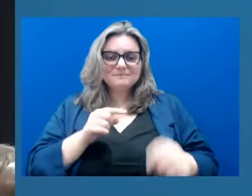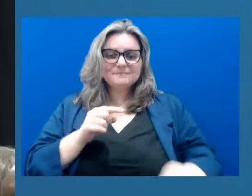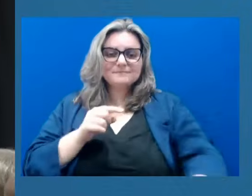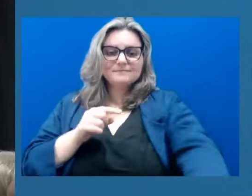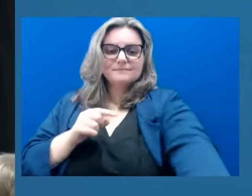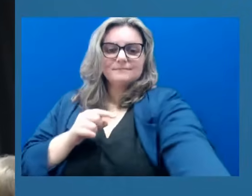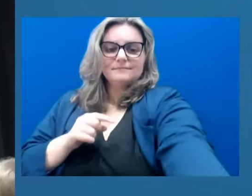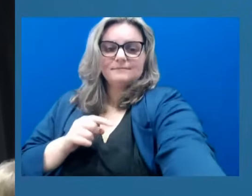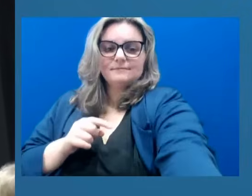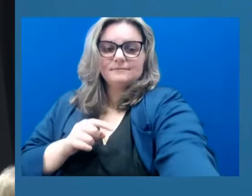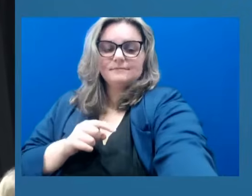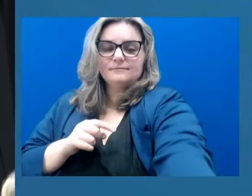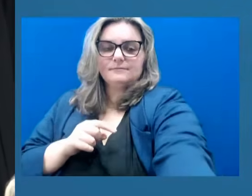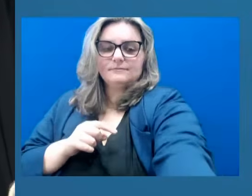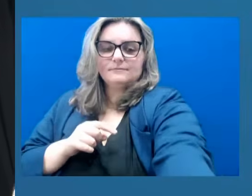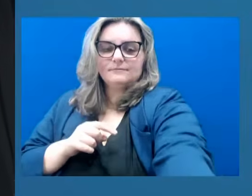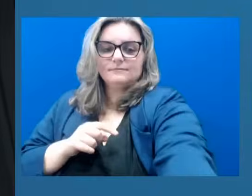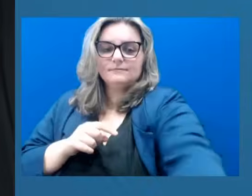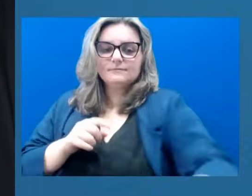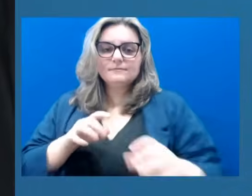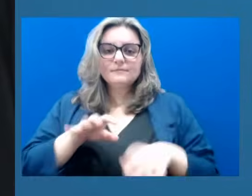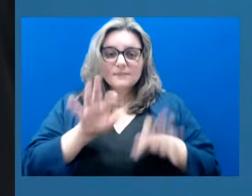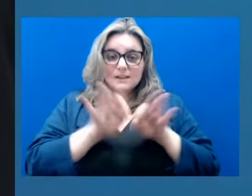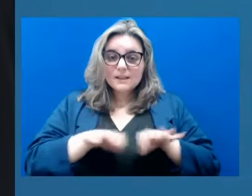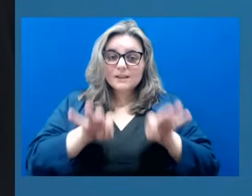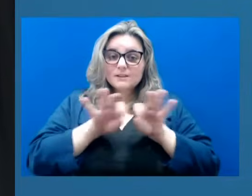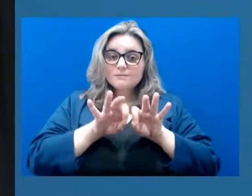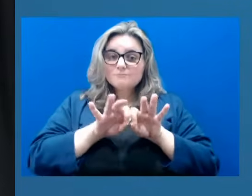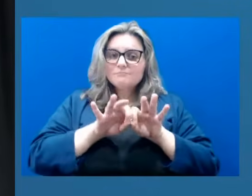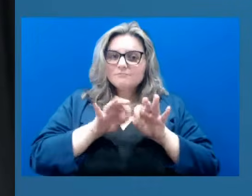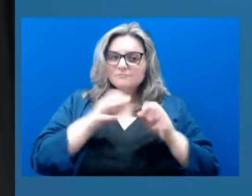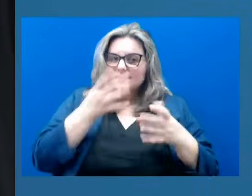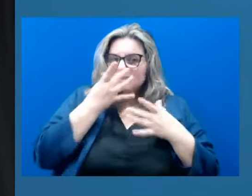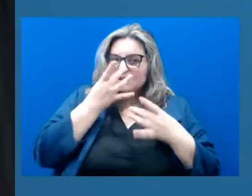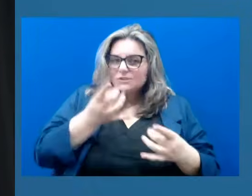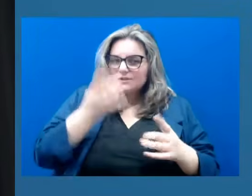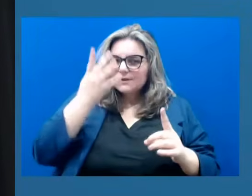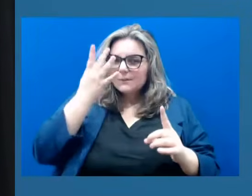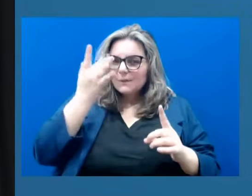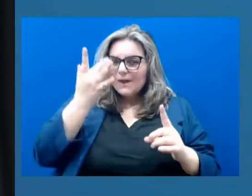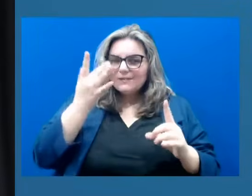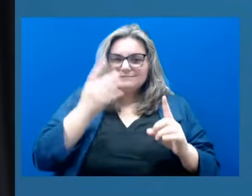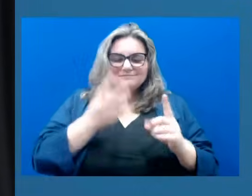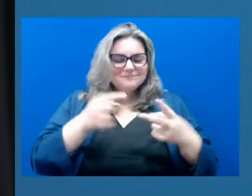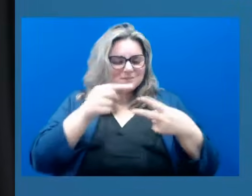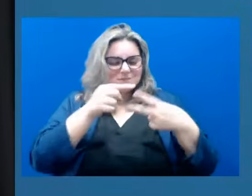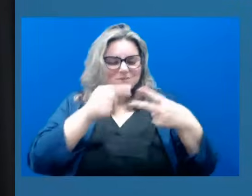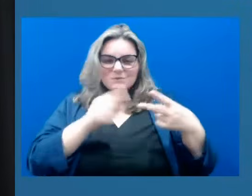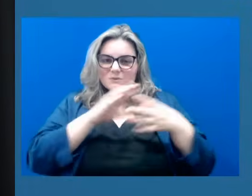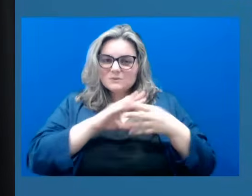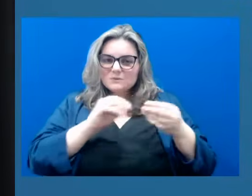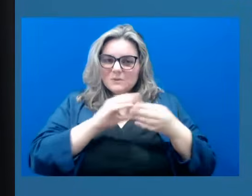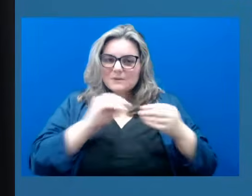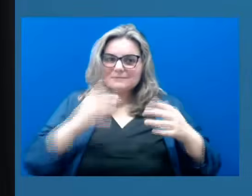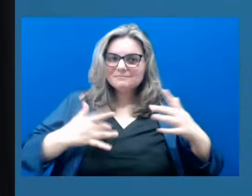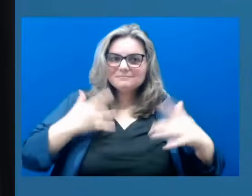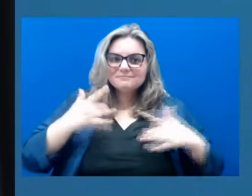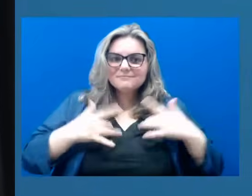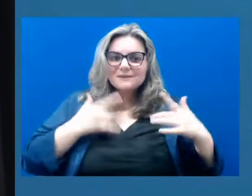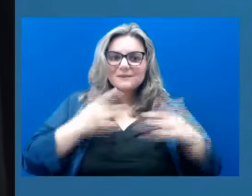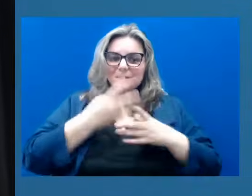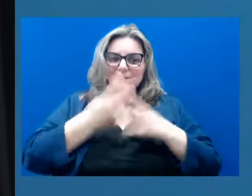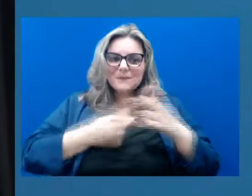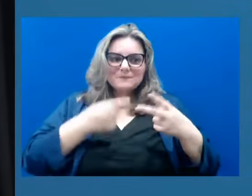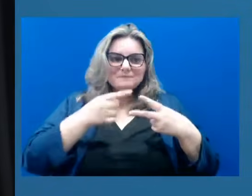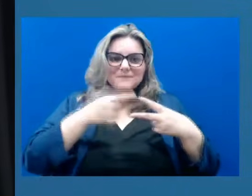It's interesting because there's two stories here. And the exciting story that you've heard both the governor and the mayor talk